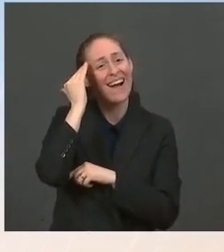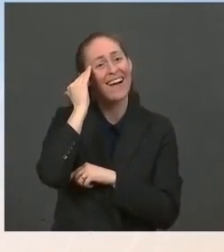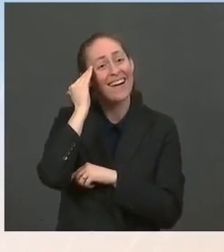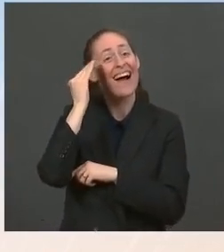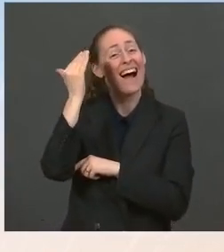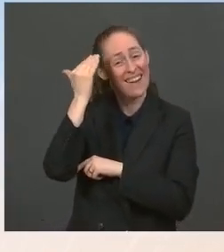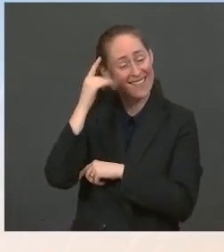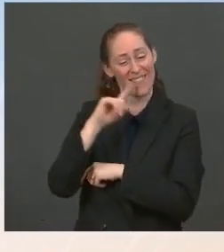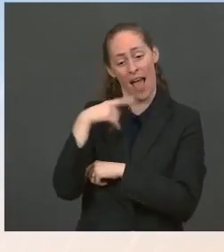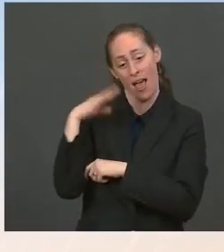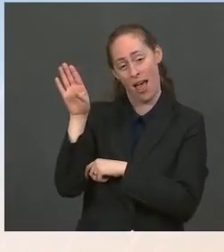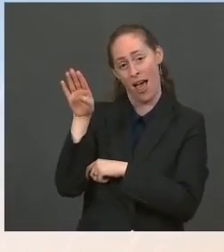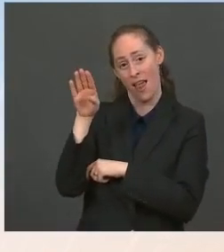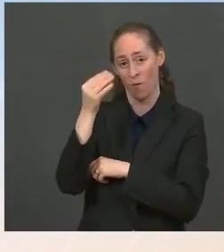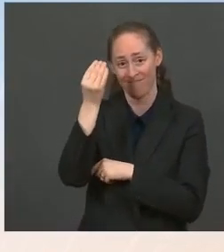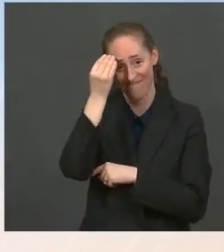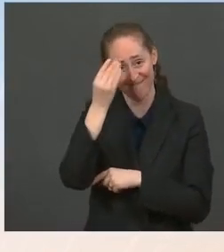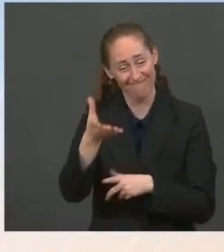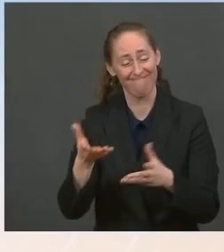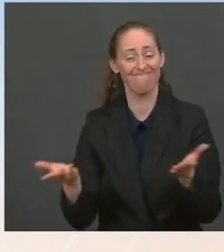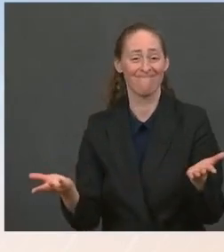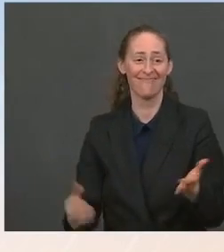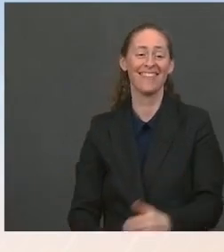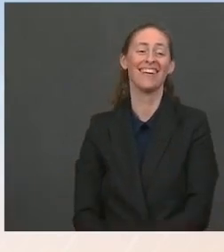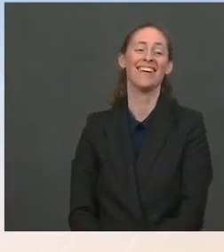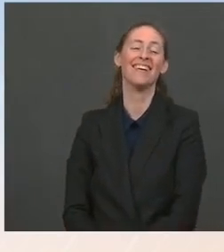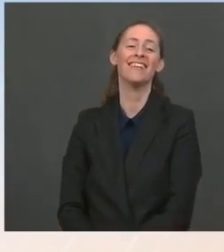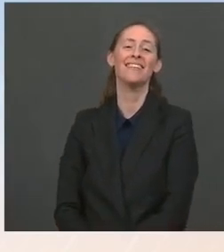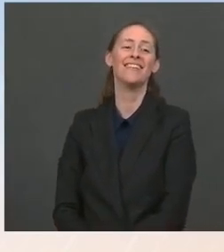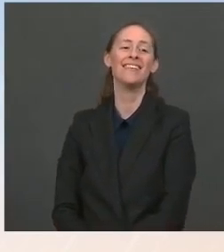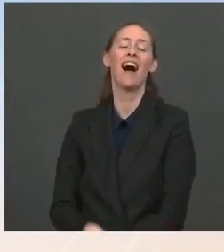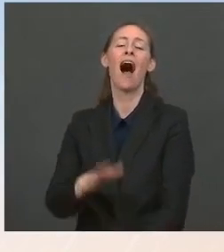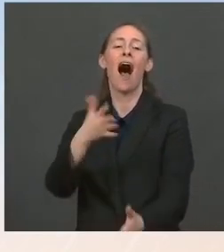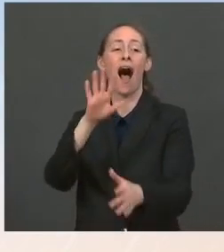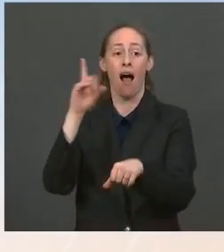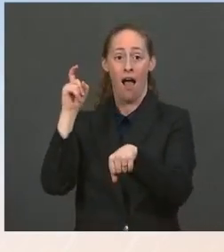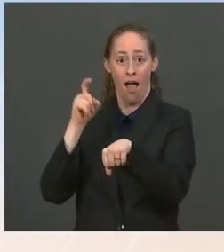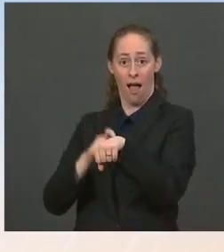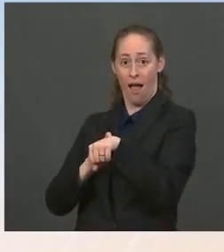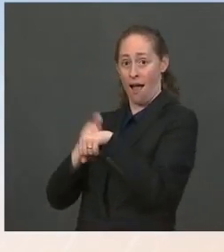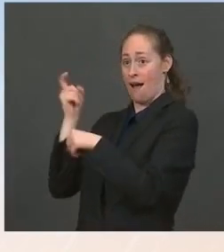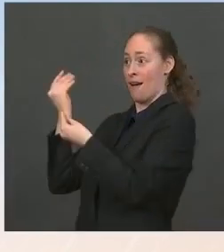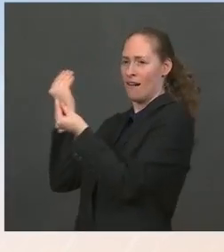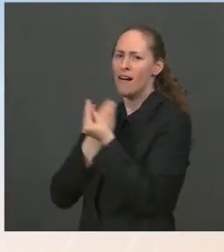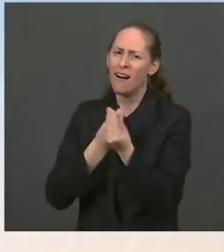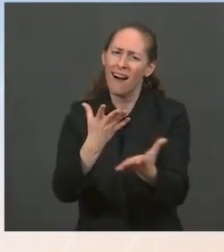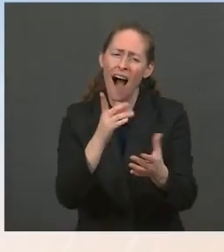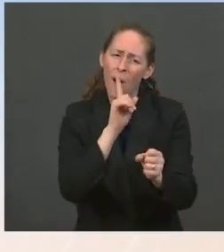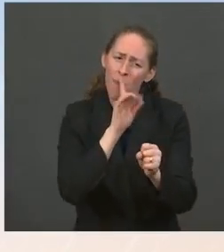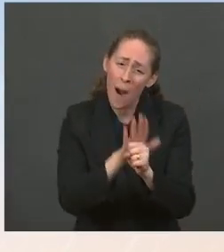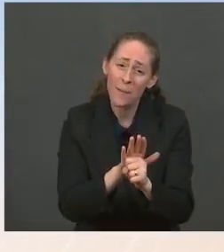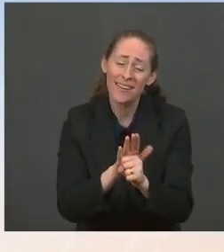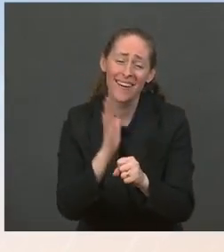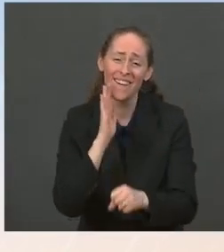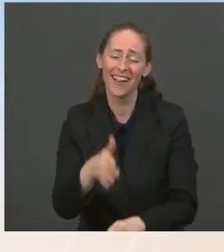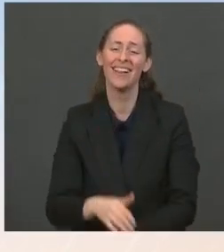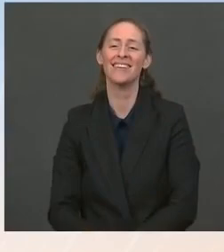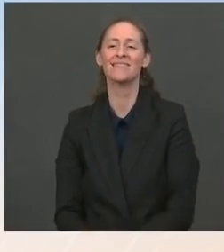I know. All right. I promise. Well, as soon as we know, we'll share that information. Go ahead. When you look at